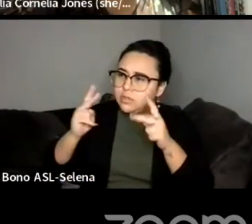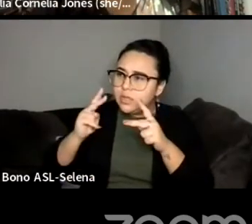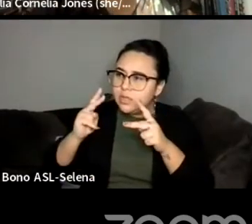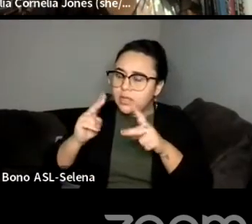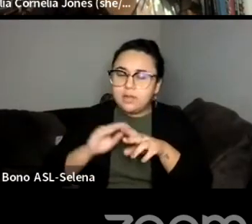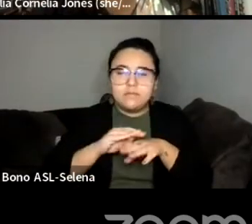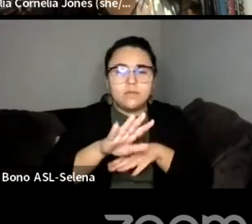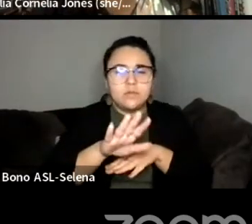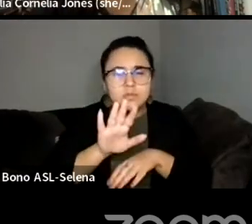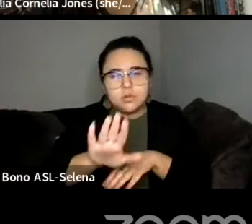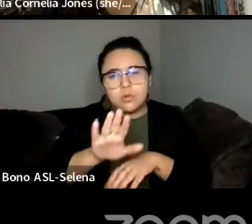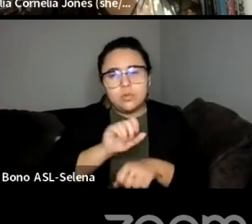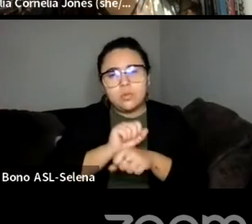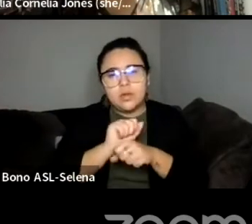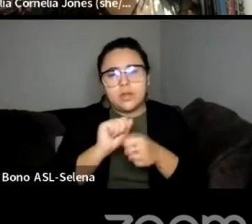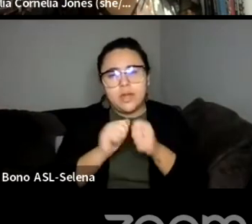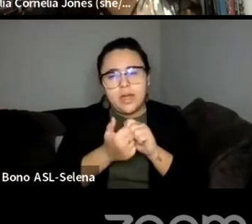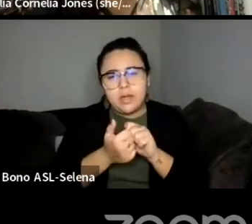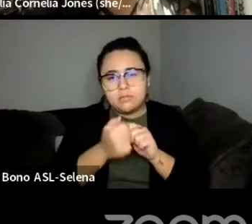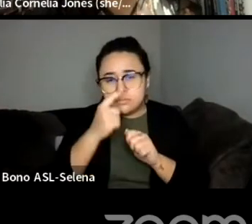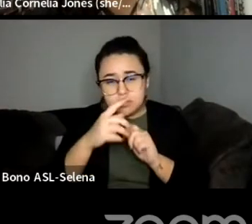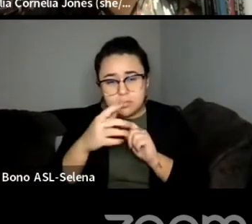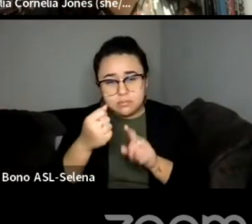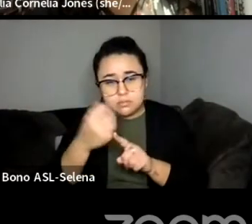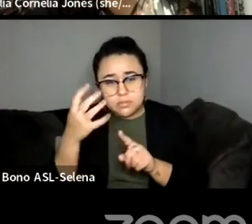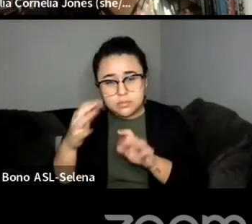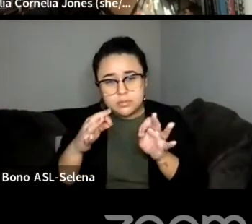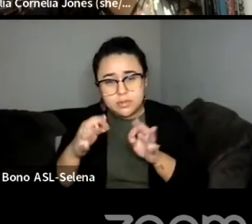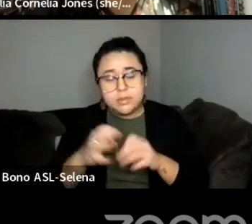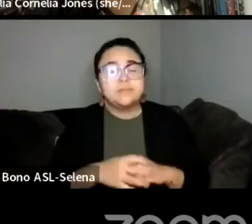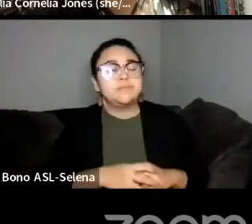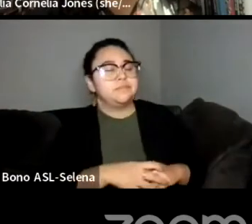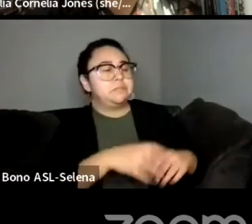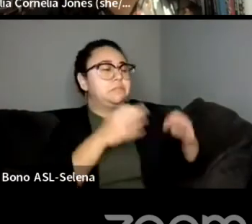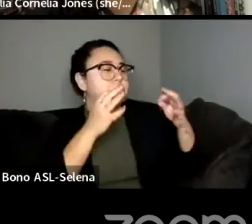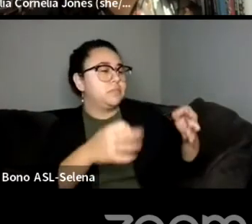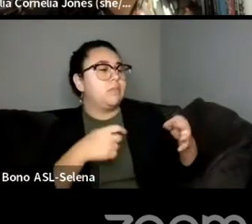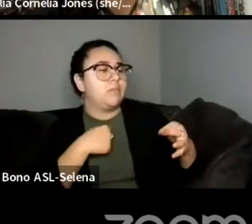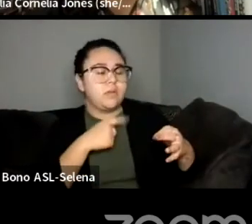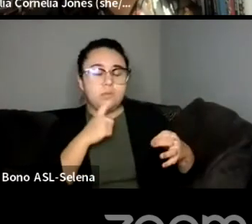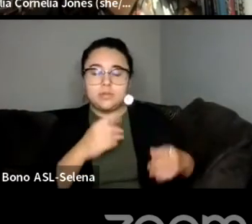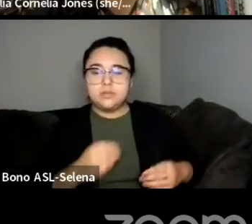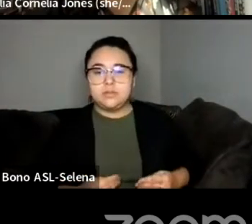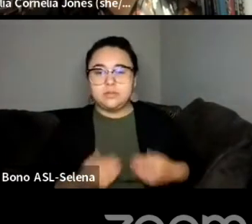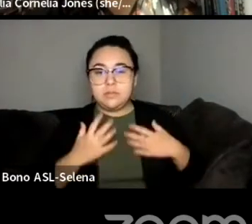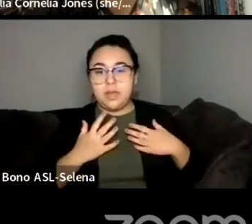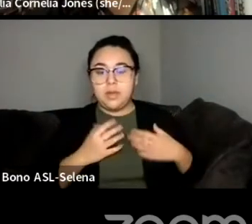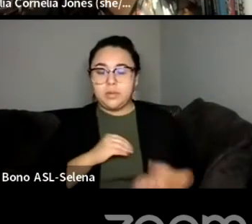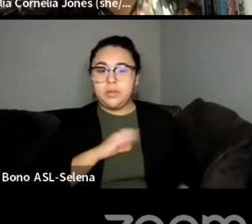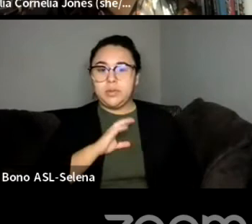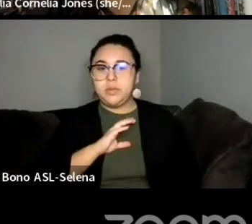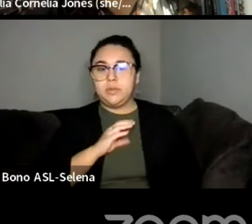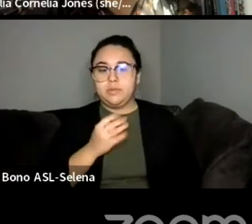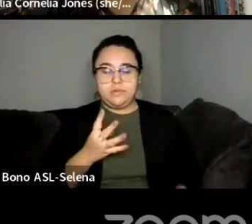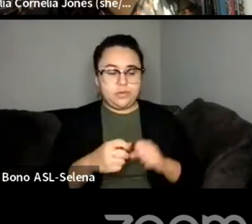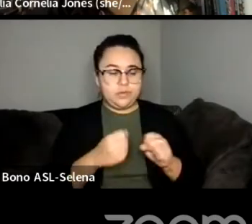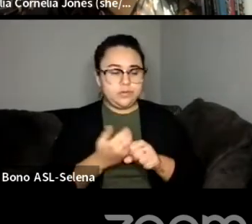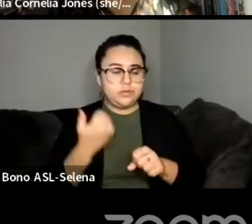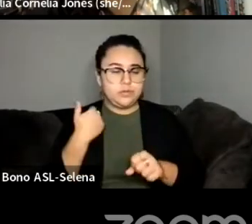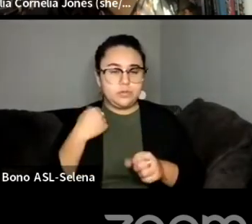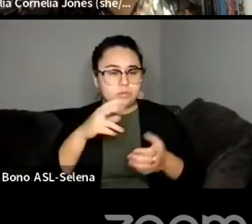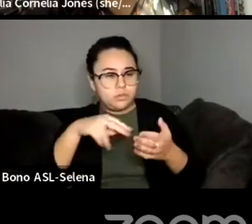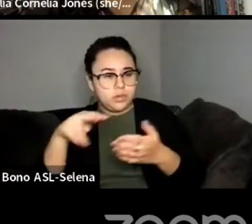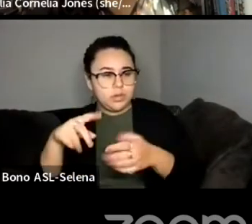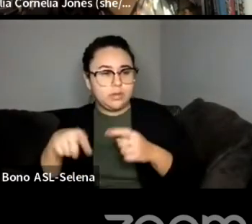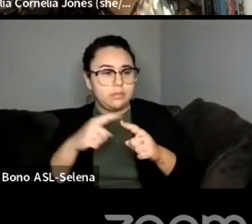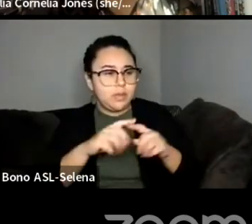work. Yes, definitely. I was so inspired a couple of years ago, just reading about all the